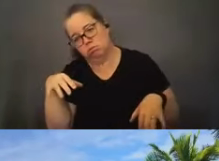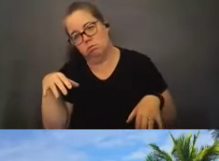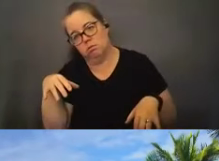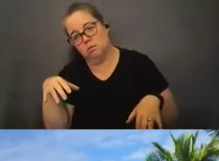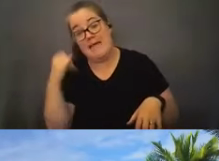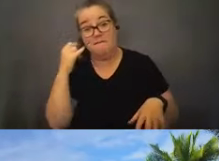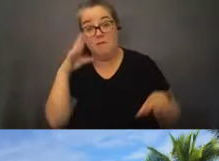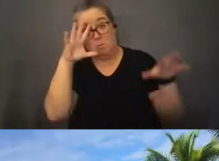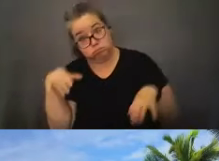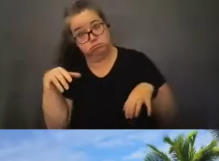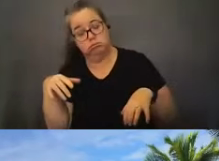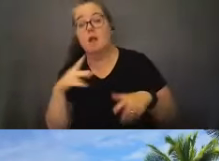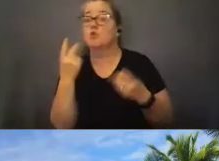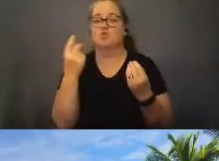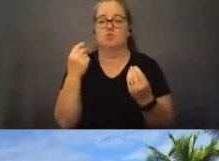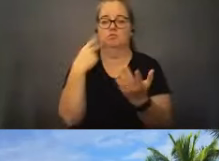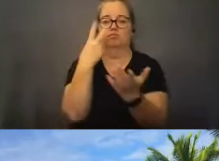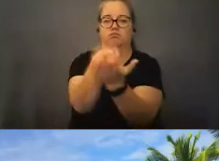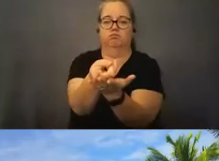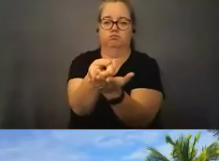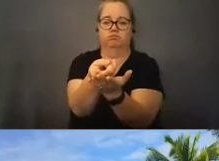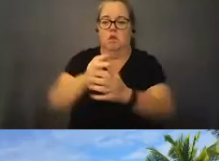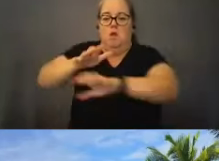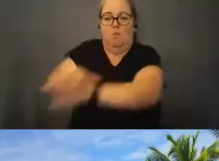unconscious, lower them to the ground and begin CPR.